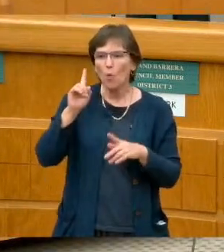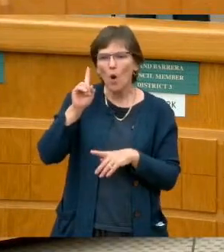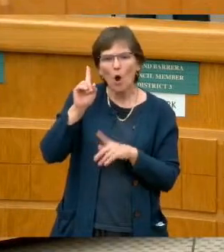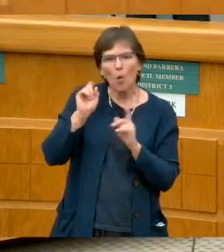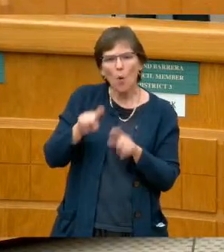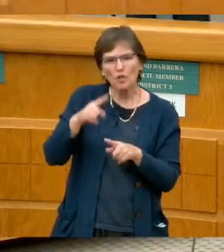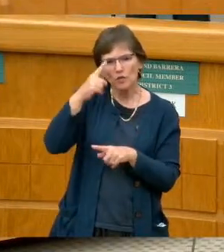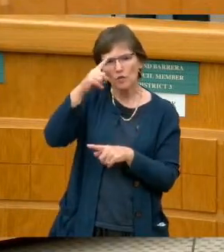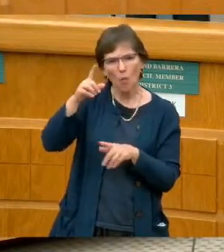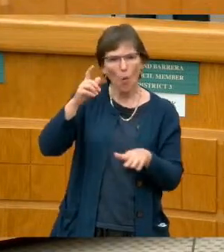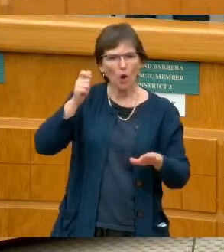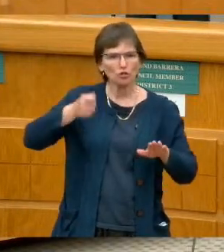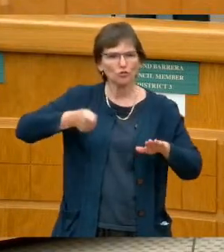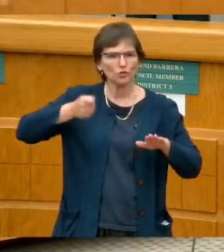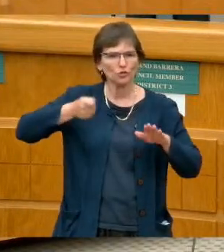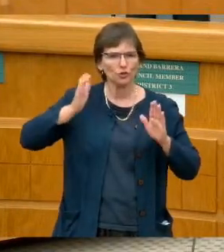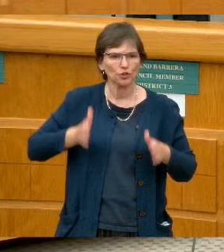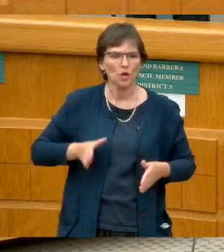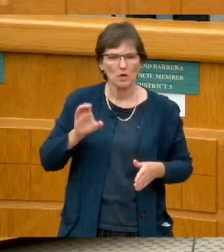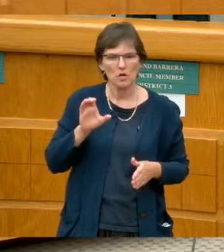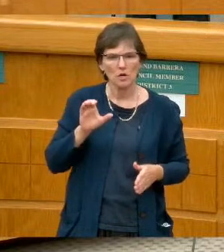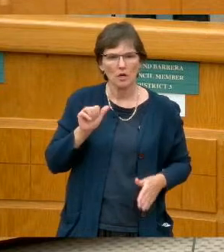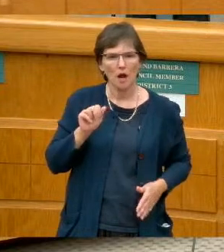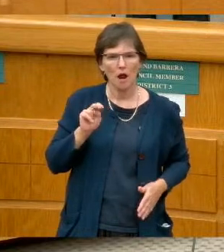I have one question for the judge.